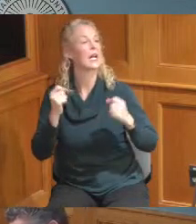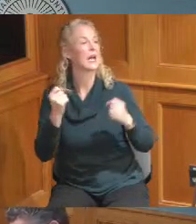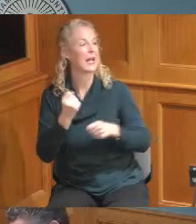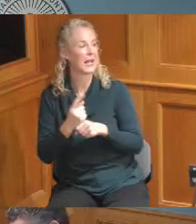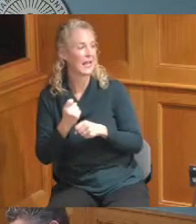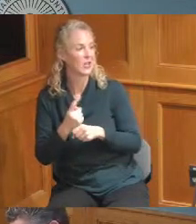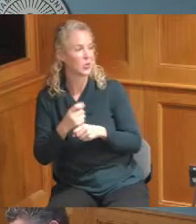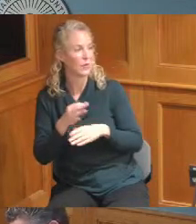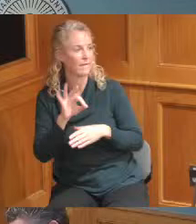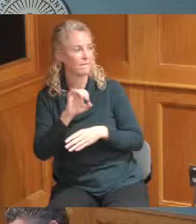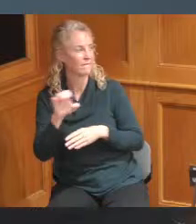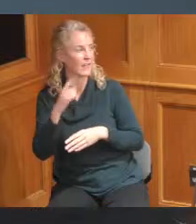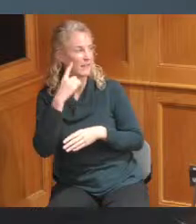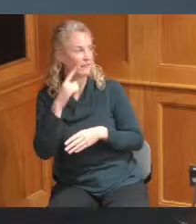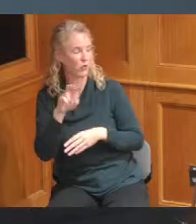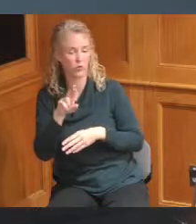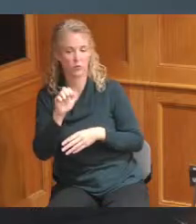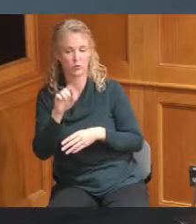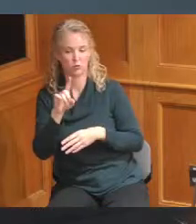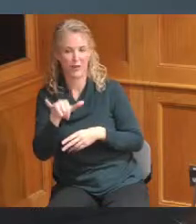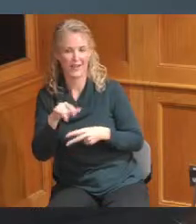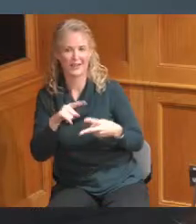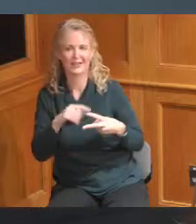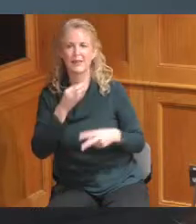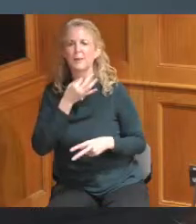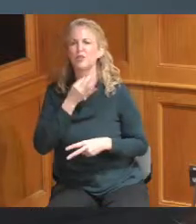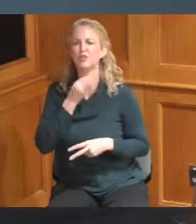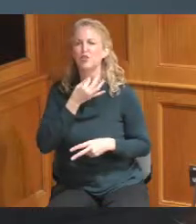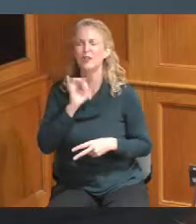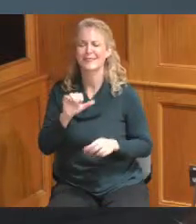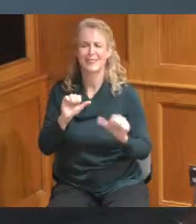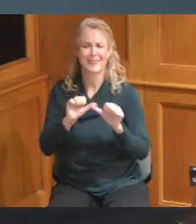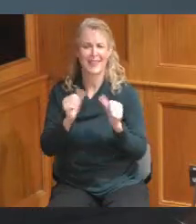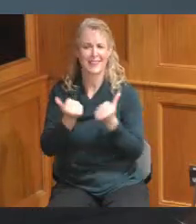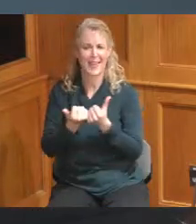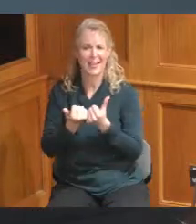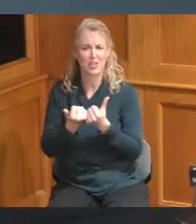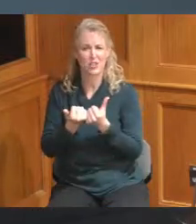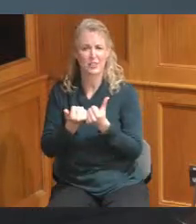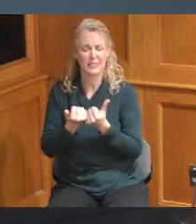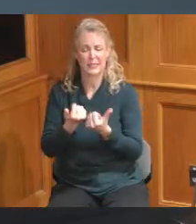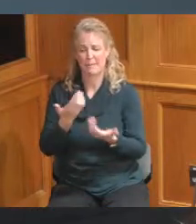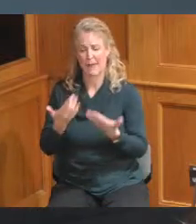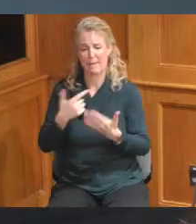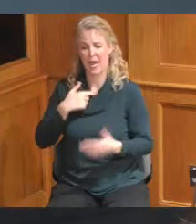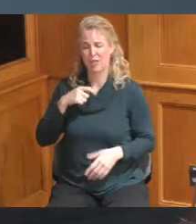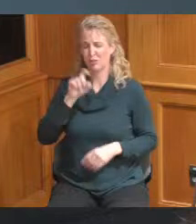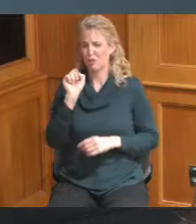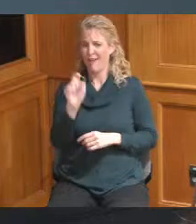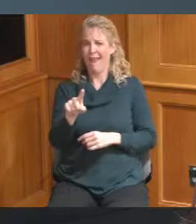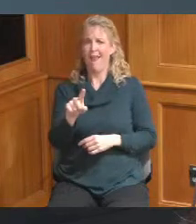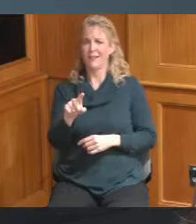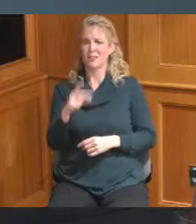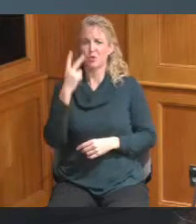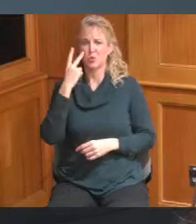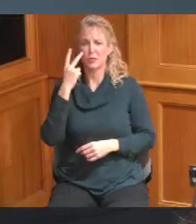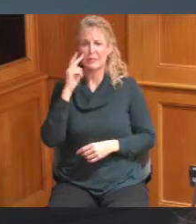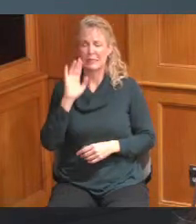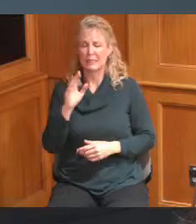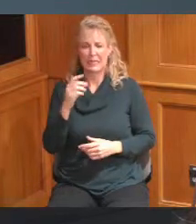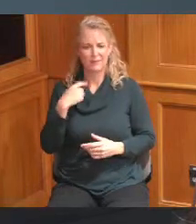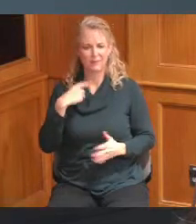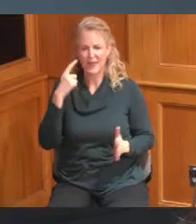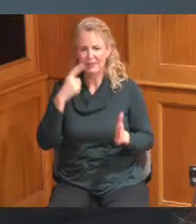annual fee for Ready, correct. Okay. And I'm wondering if Ready is the agency we should ask, or I should ask for. There are so